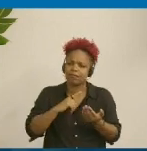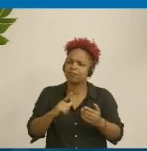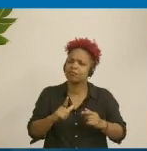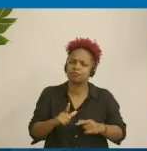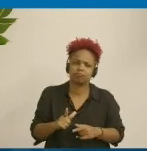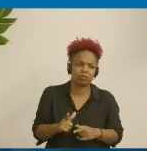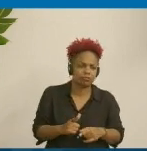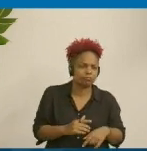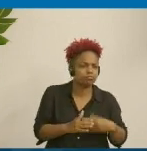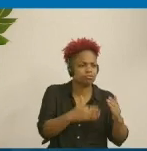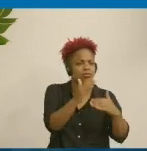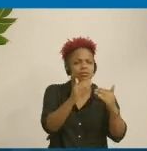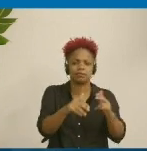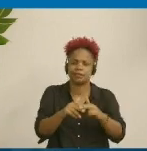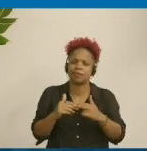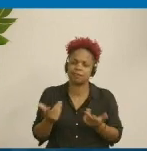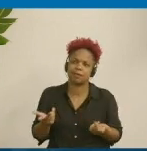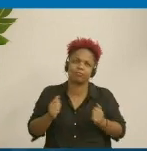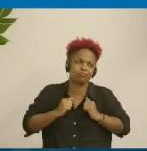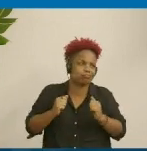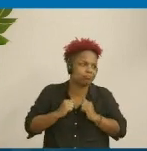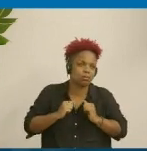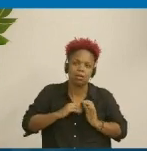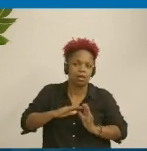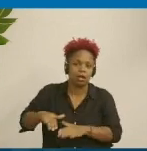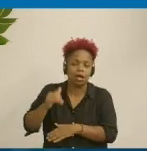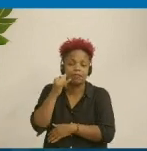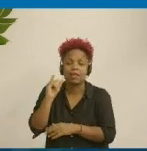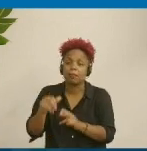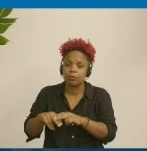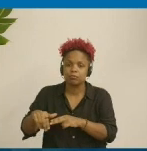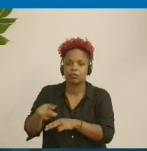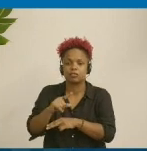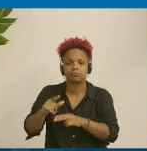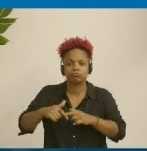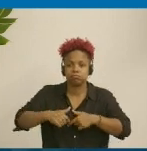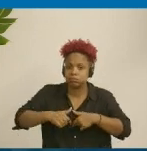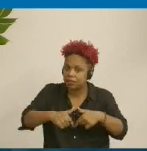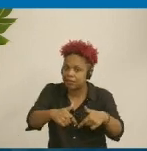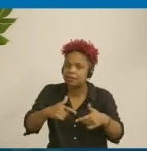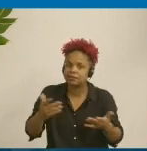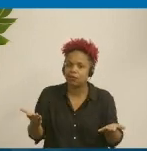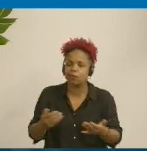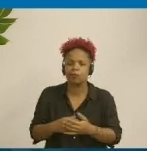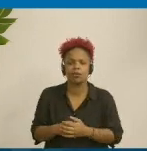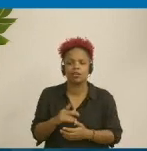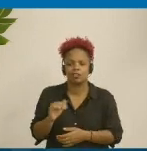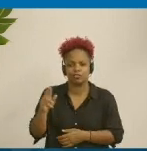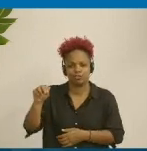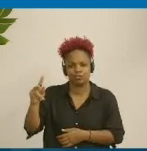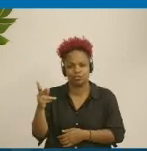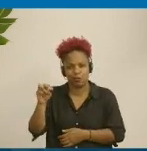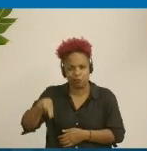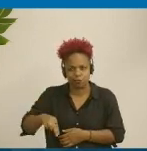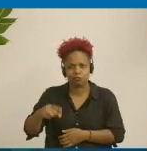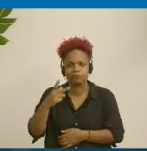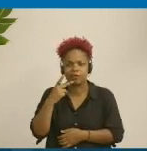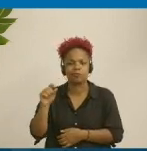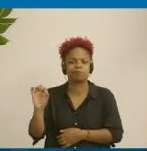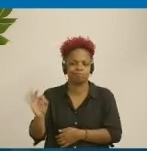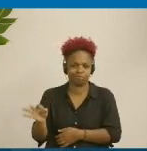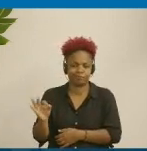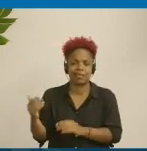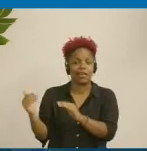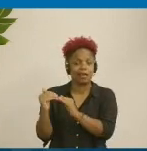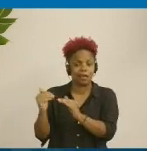Because that is the data, that is the evidence that John is talking about, and how do we surface those in visible ways, in visual ways, using